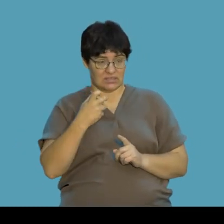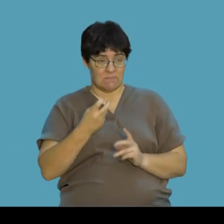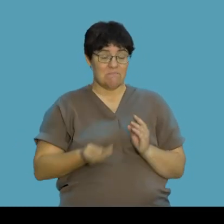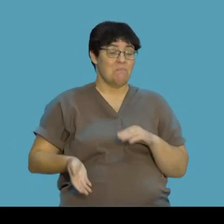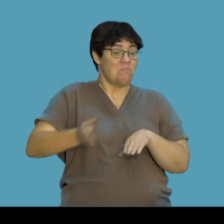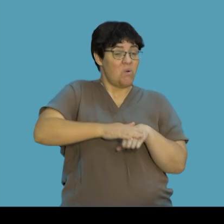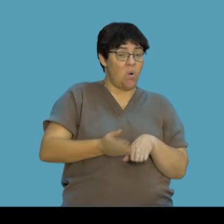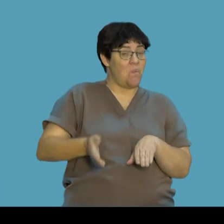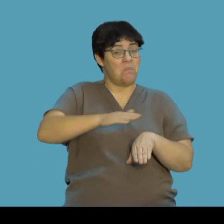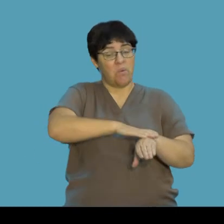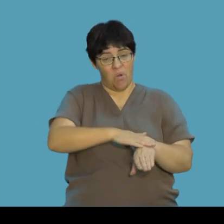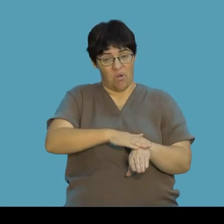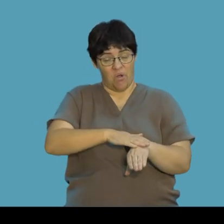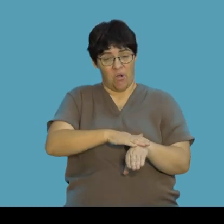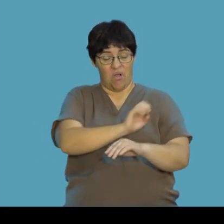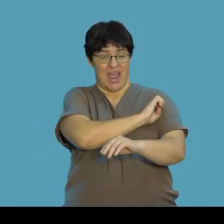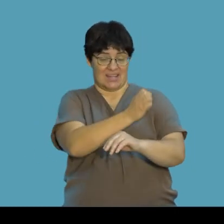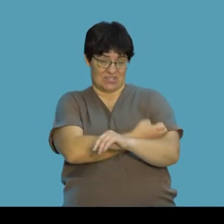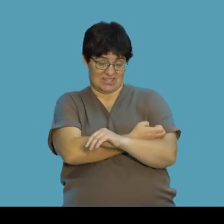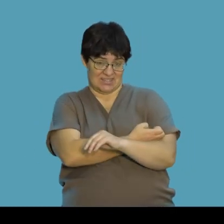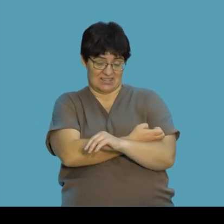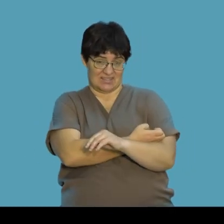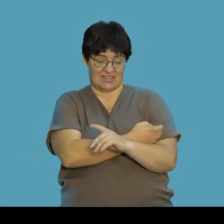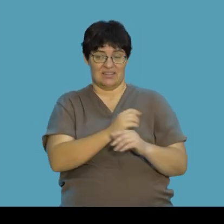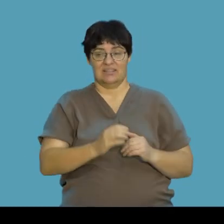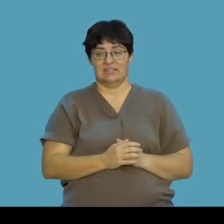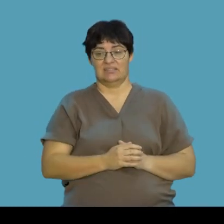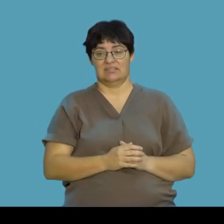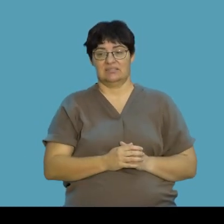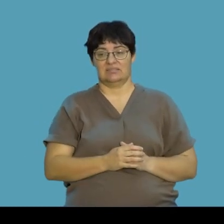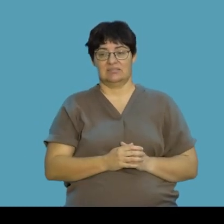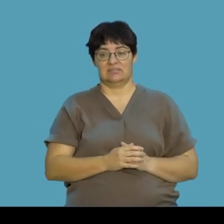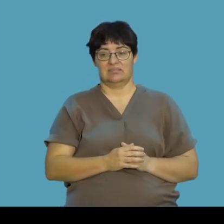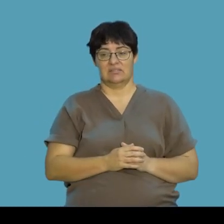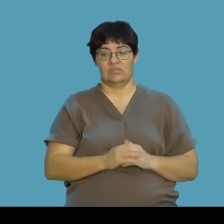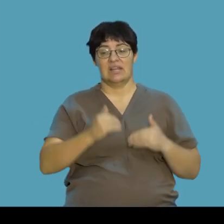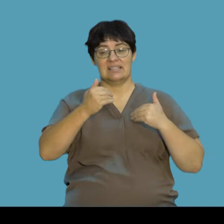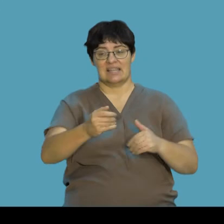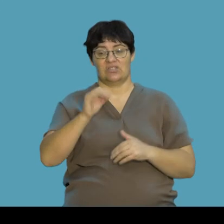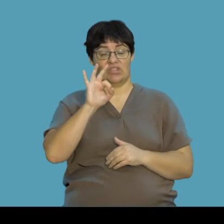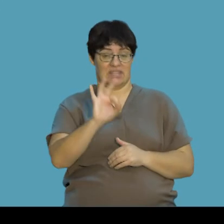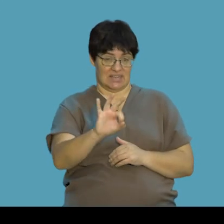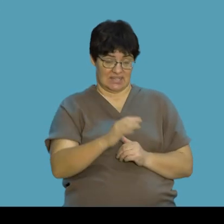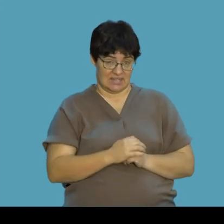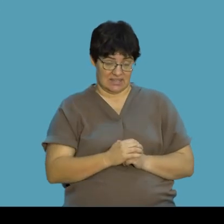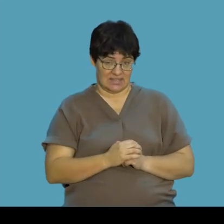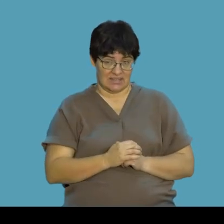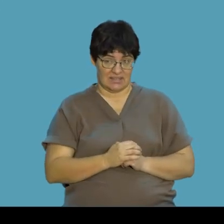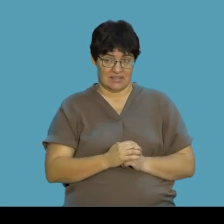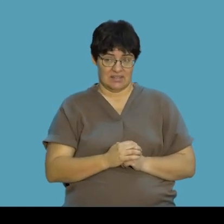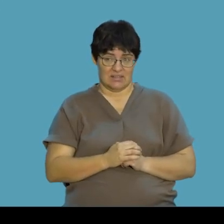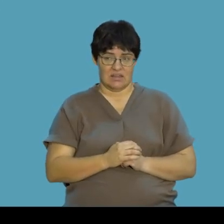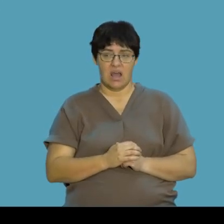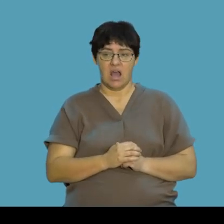energy, which explains the temperature increase within stage 3 of that curve. And then at stage